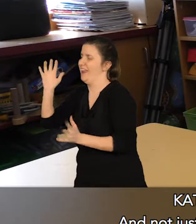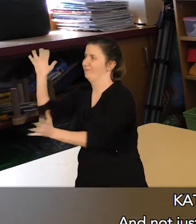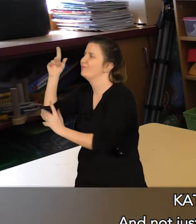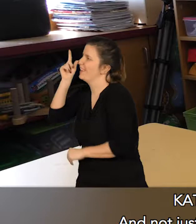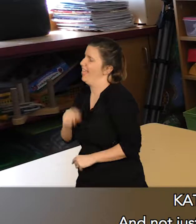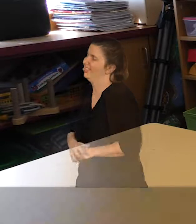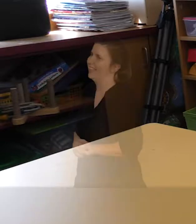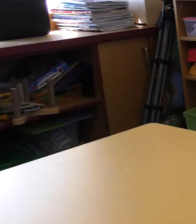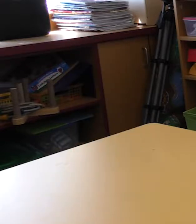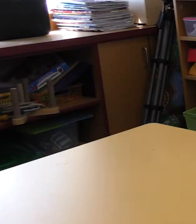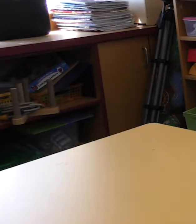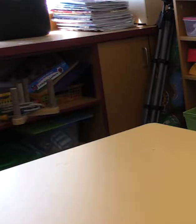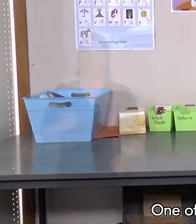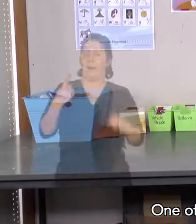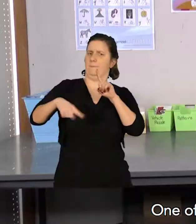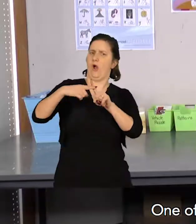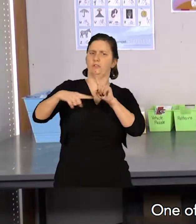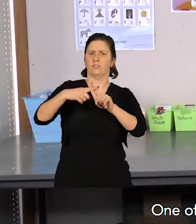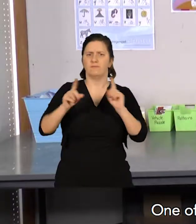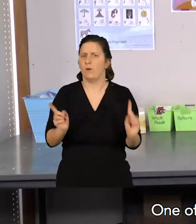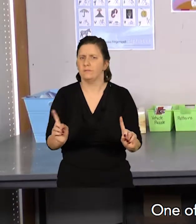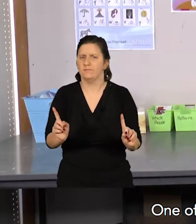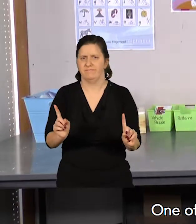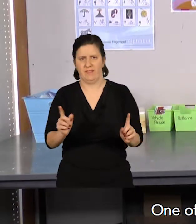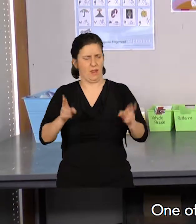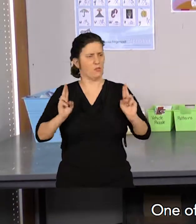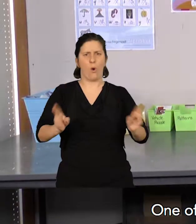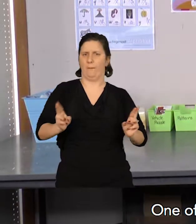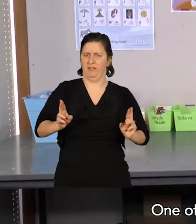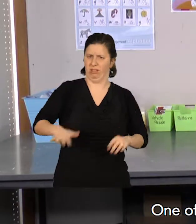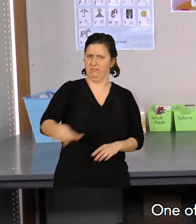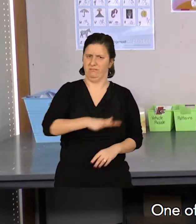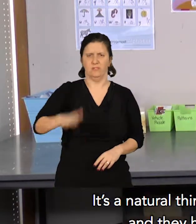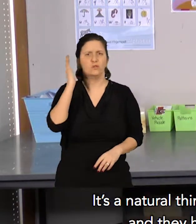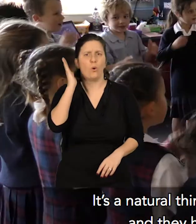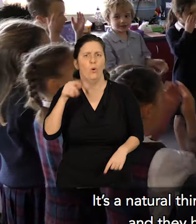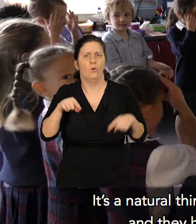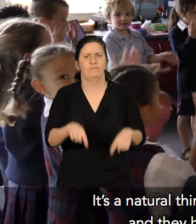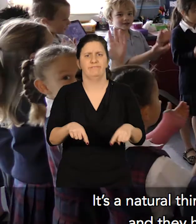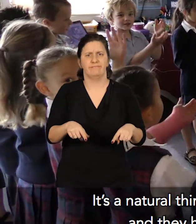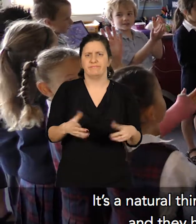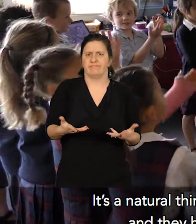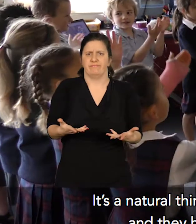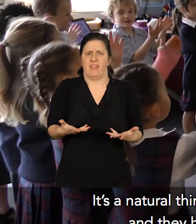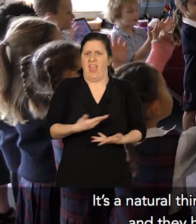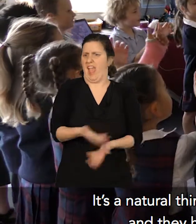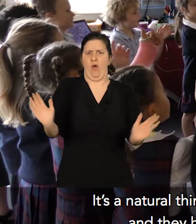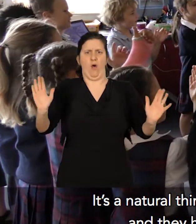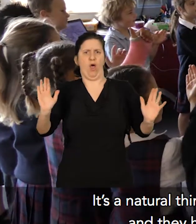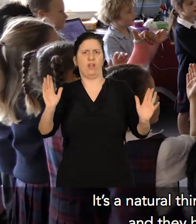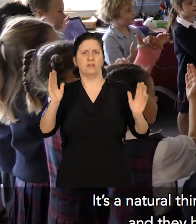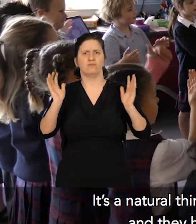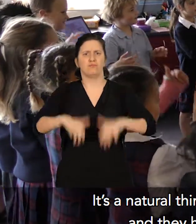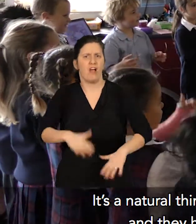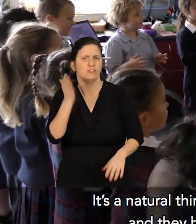other people. One of the pros of that is that it's normalised. It's a natural thing that they've come in,